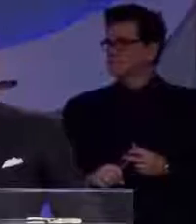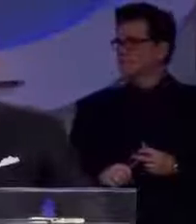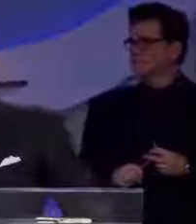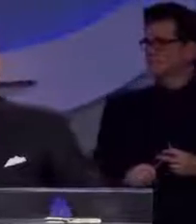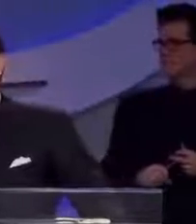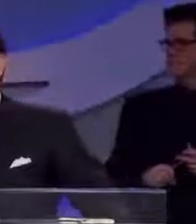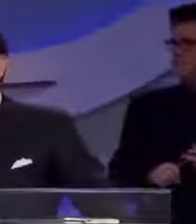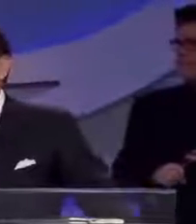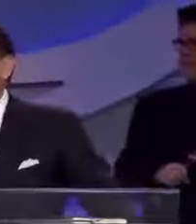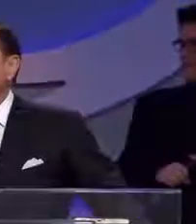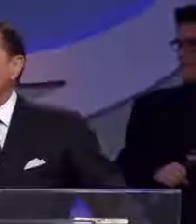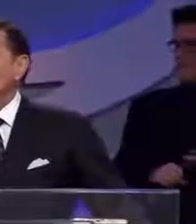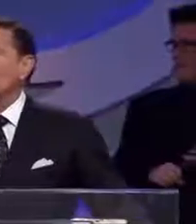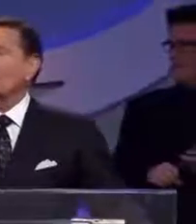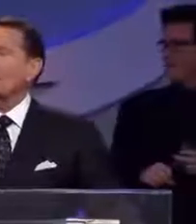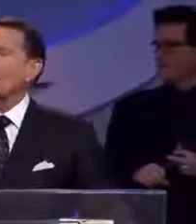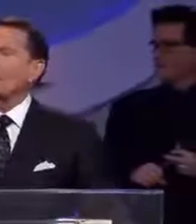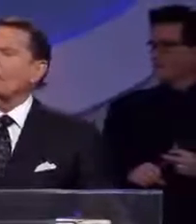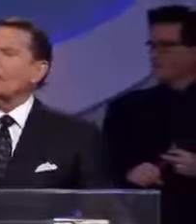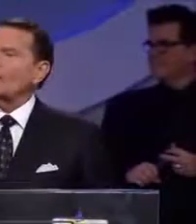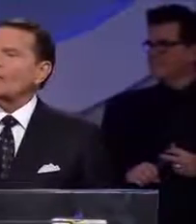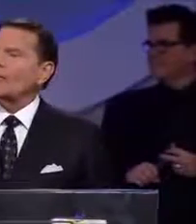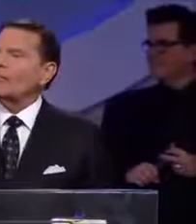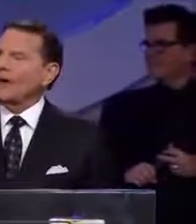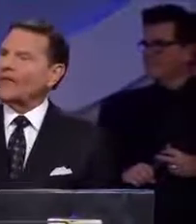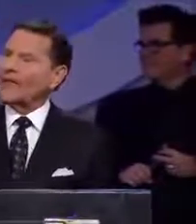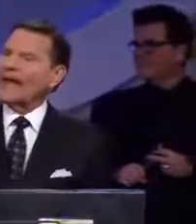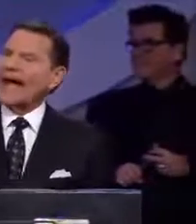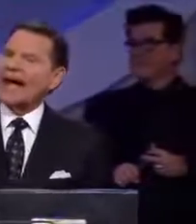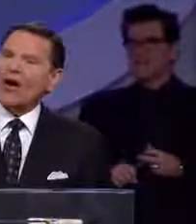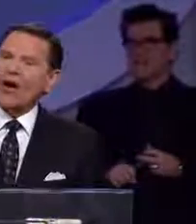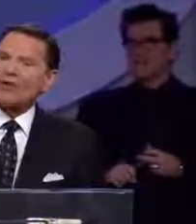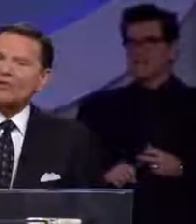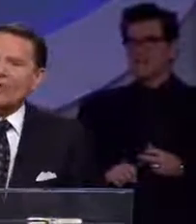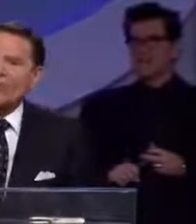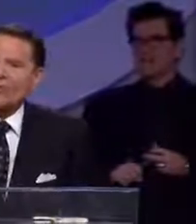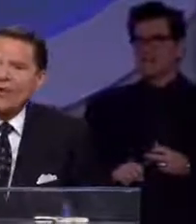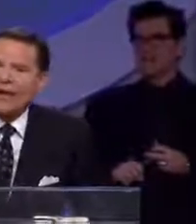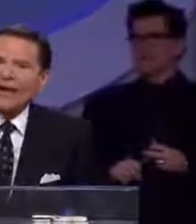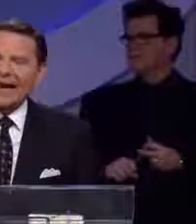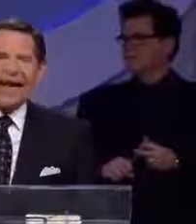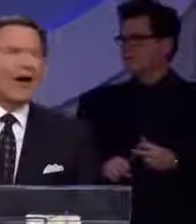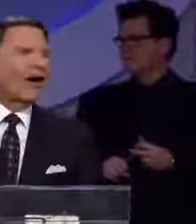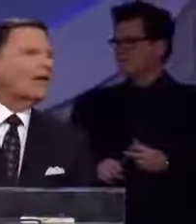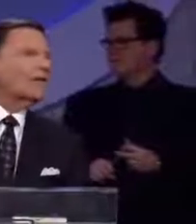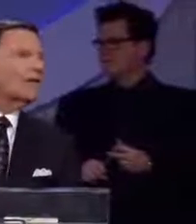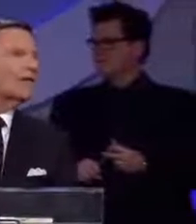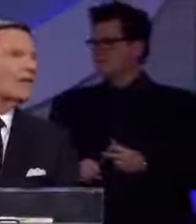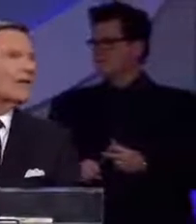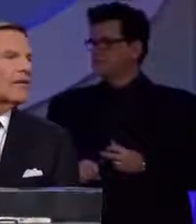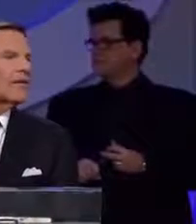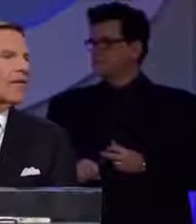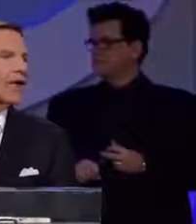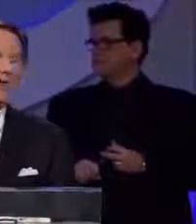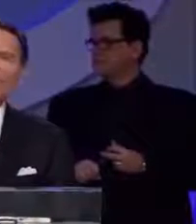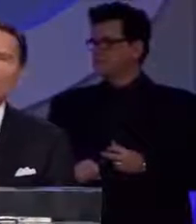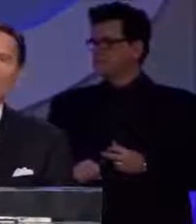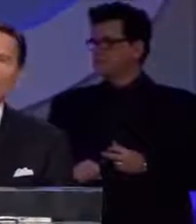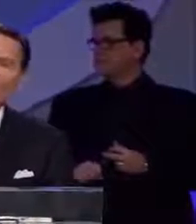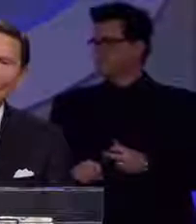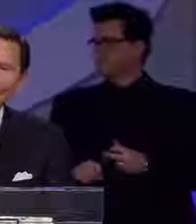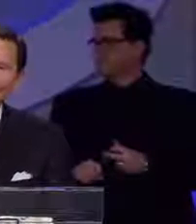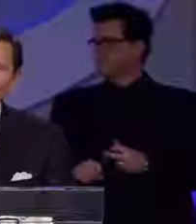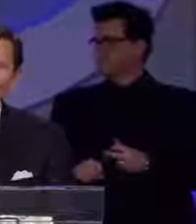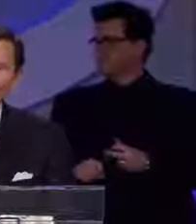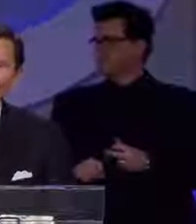and I heard it from the Lord. But then I also know it now because of